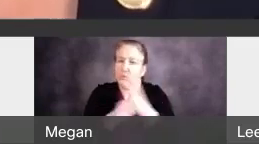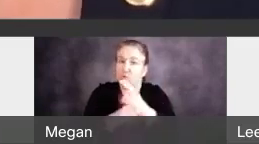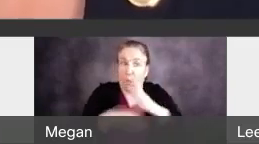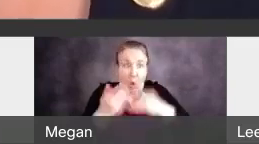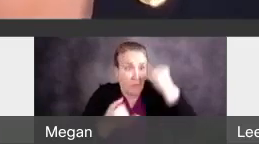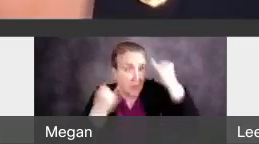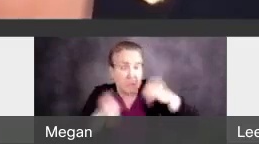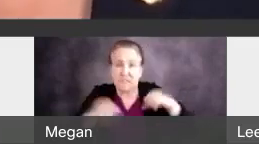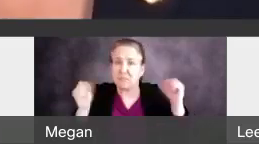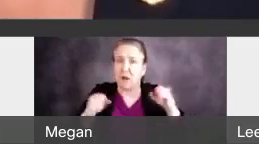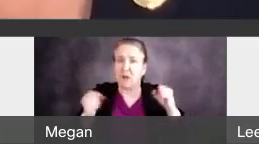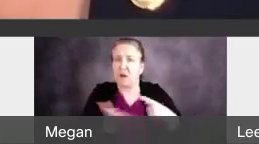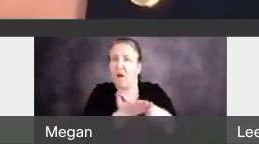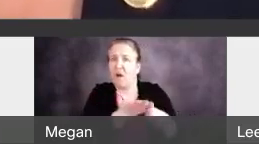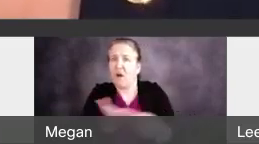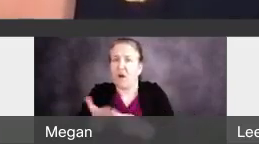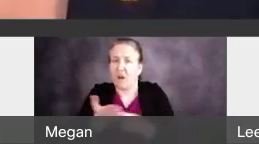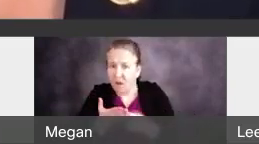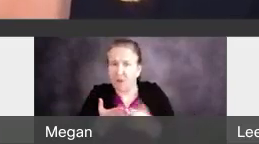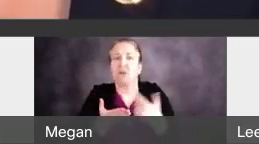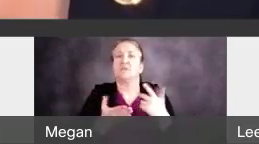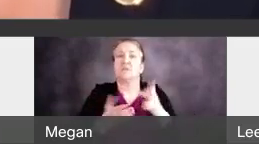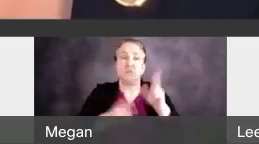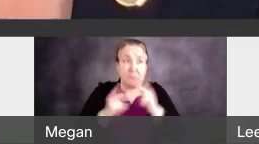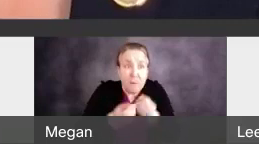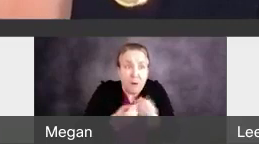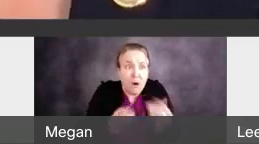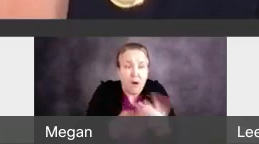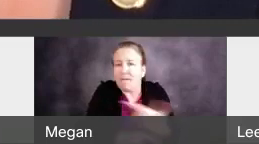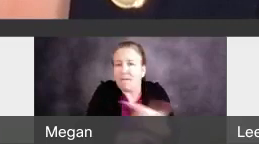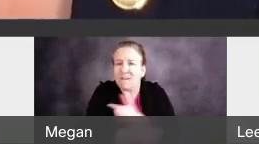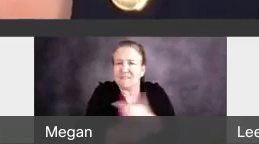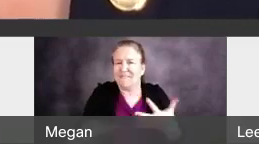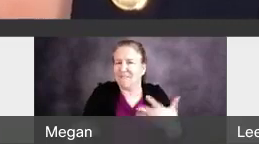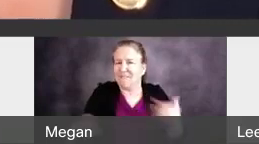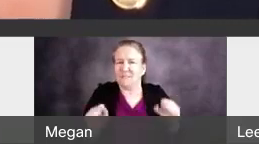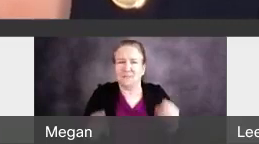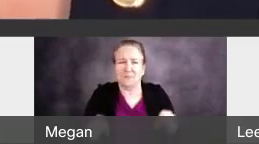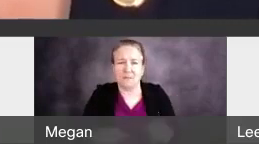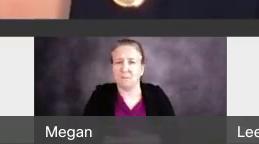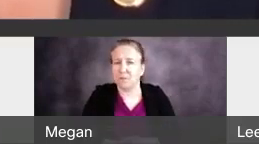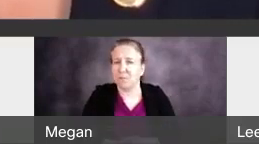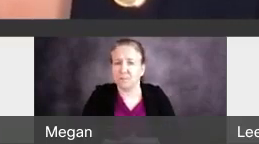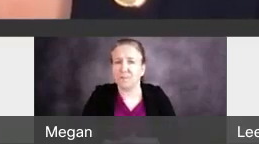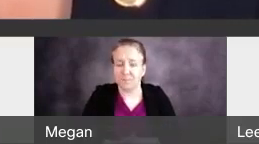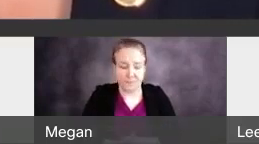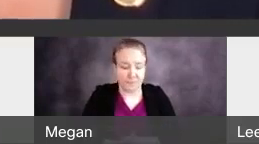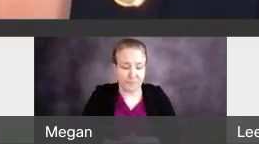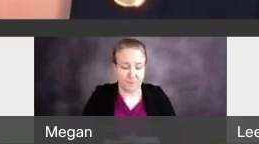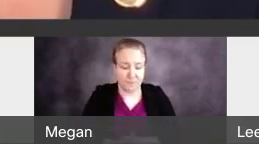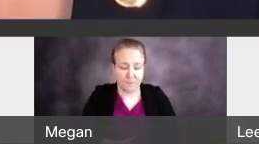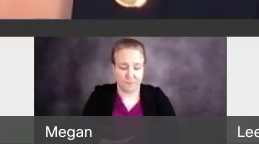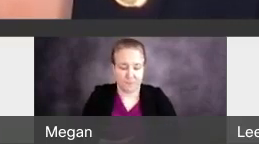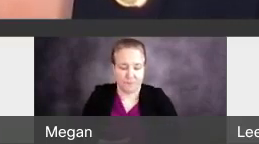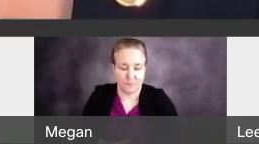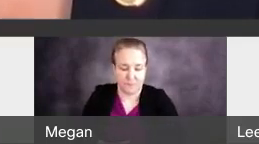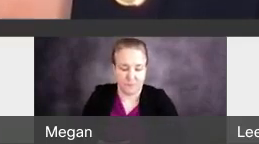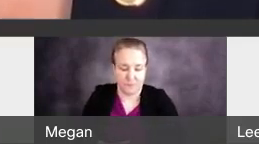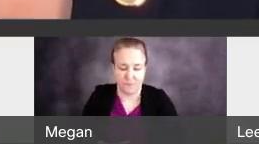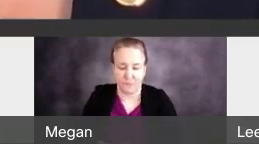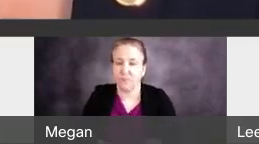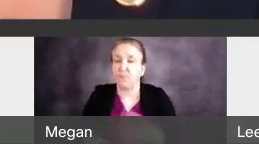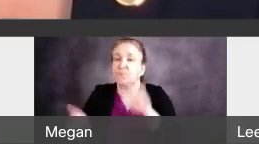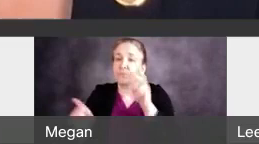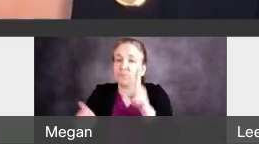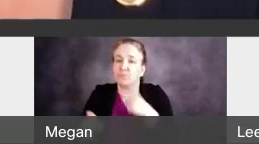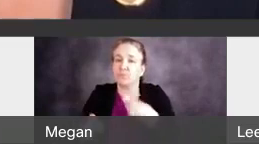we can to vaccinate people as quickly as possible in our county. Okay, I'll raise my hand again,